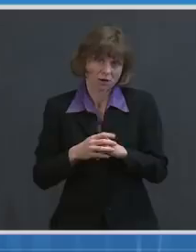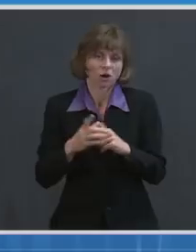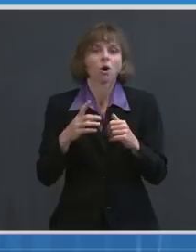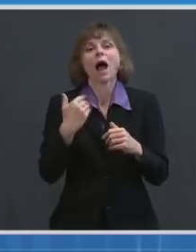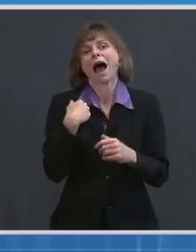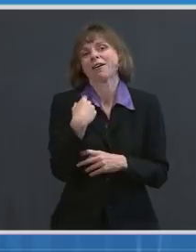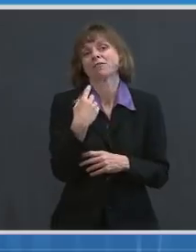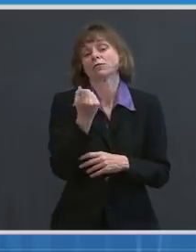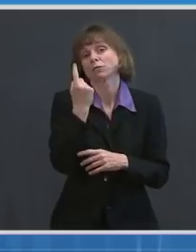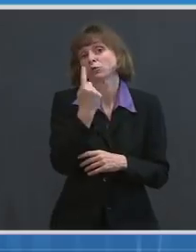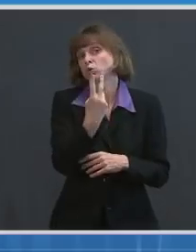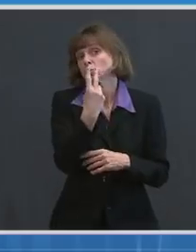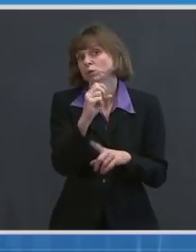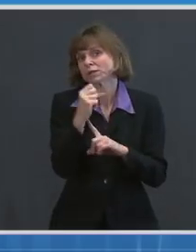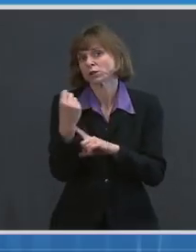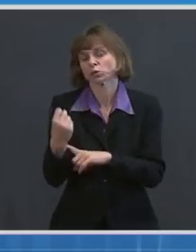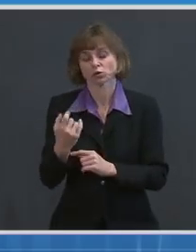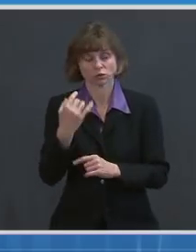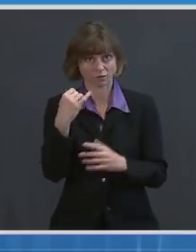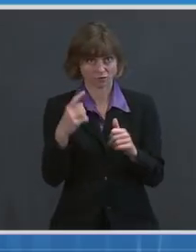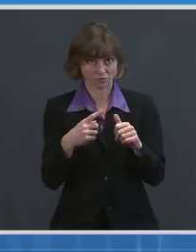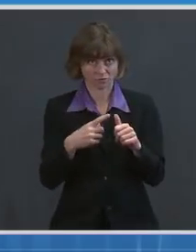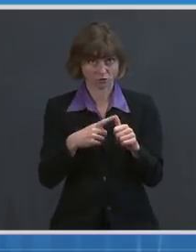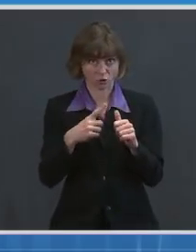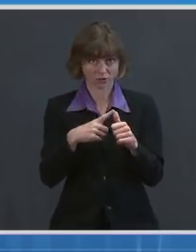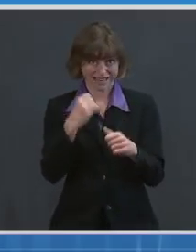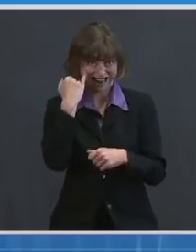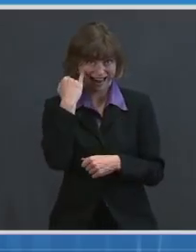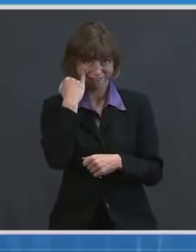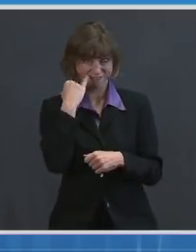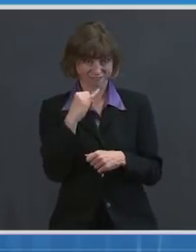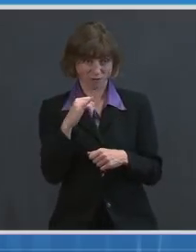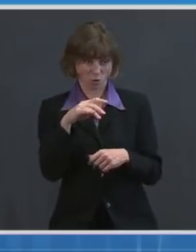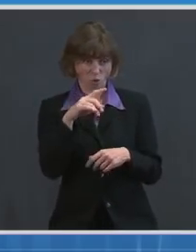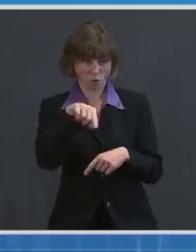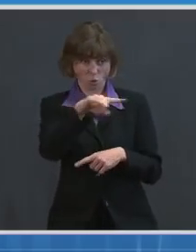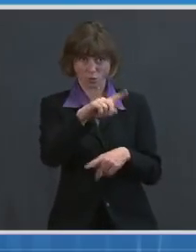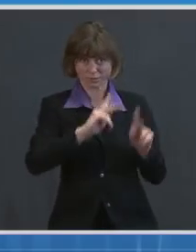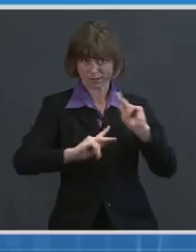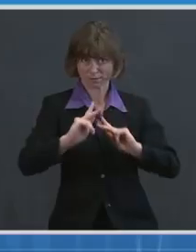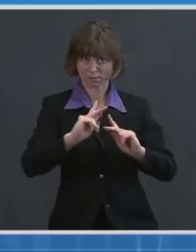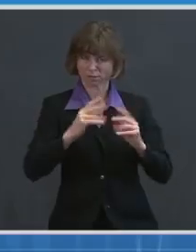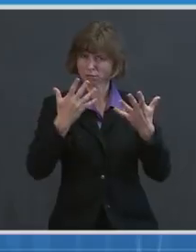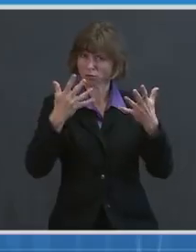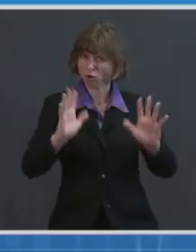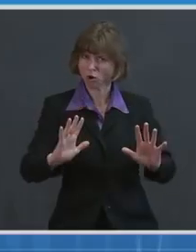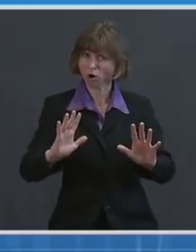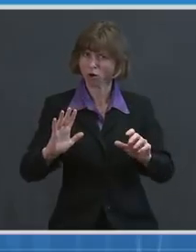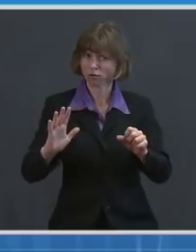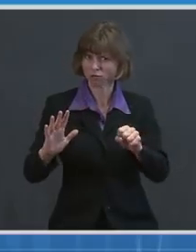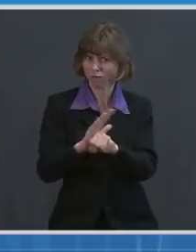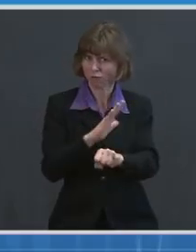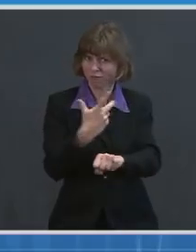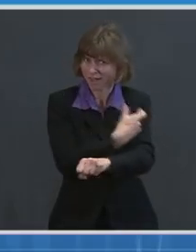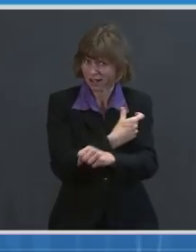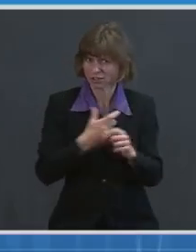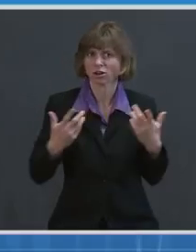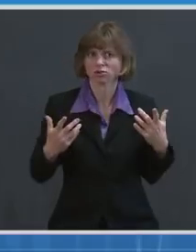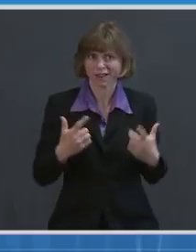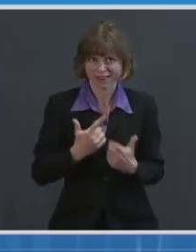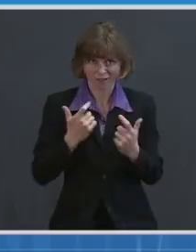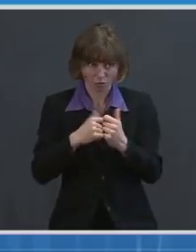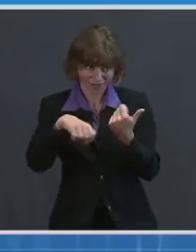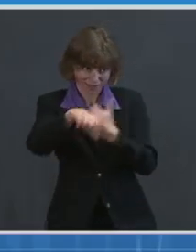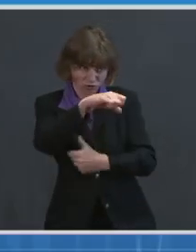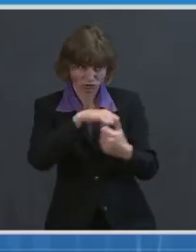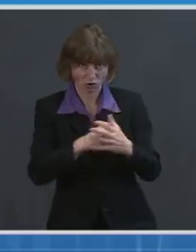is fully vaccinated people visiting with other fully vaccinated people. In this slide, these individuals are represented